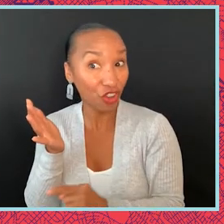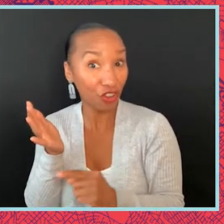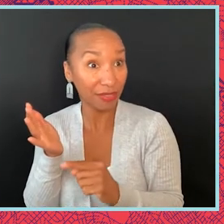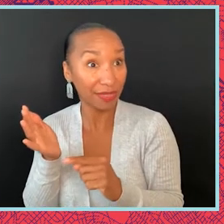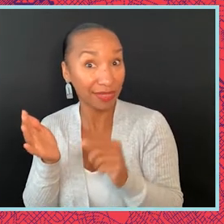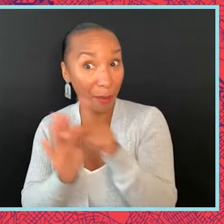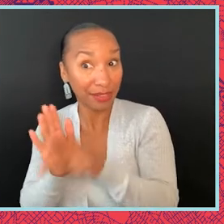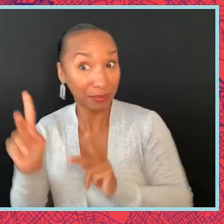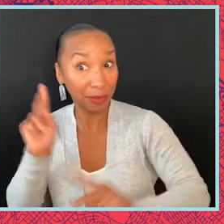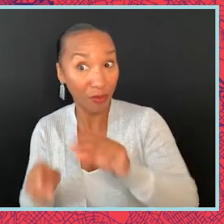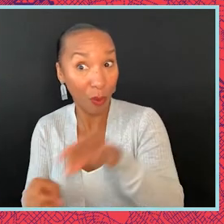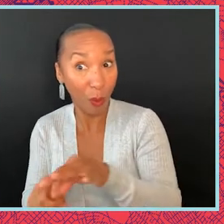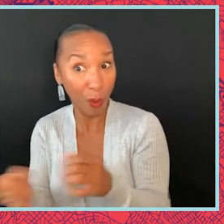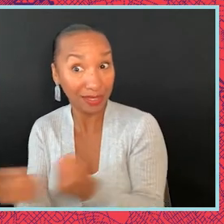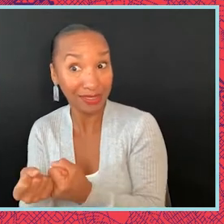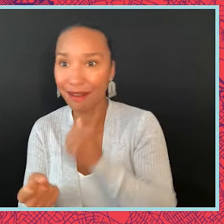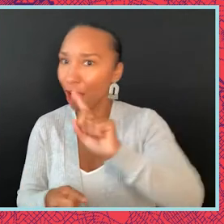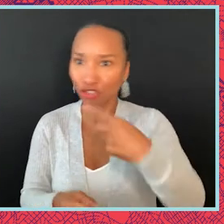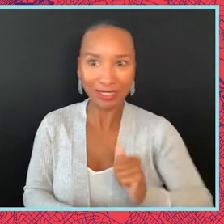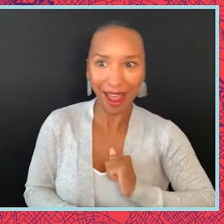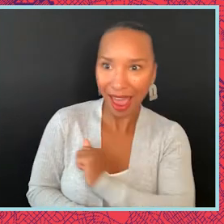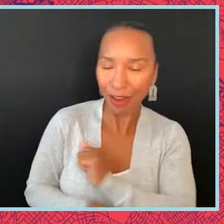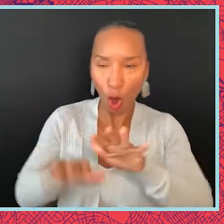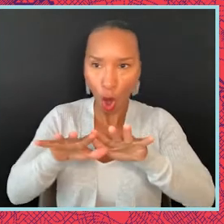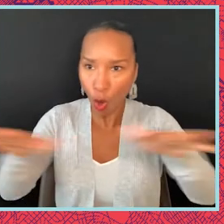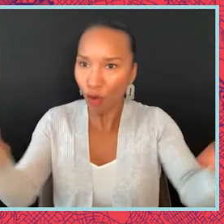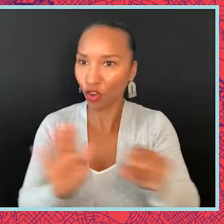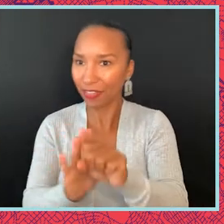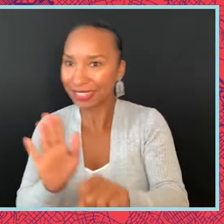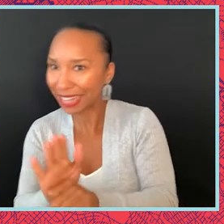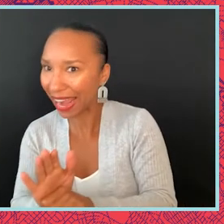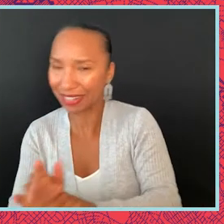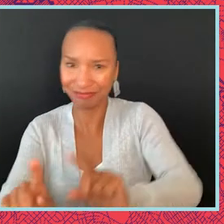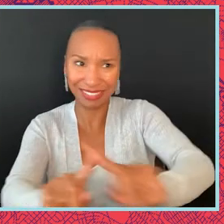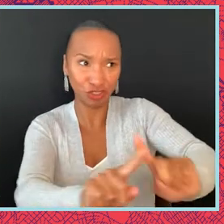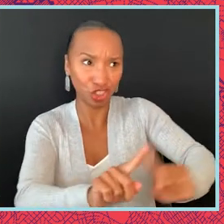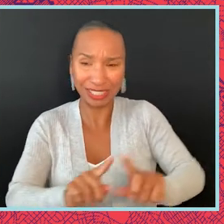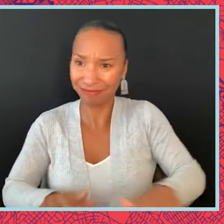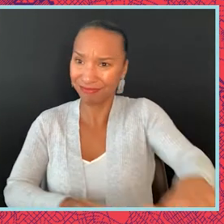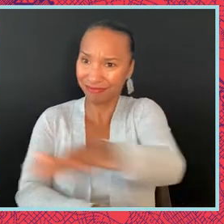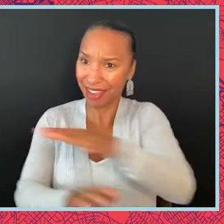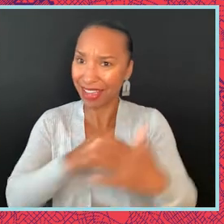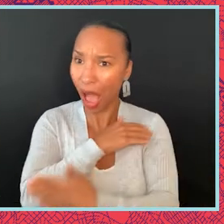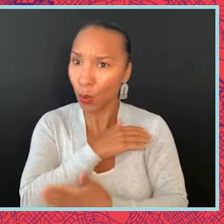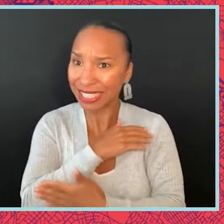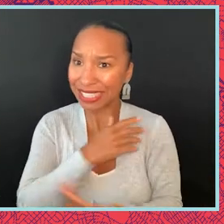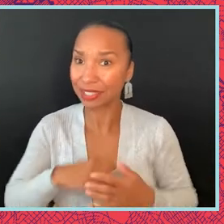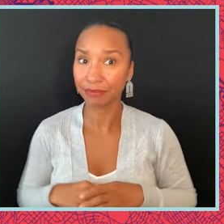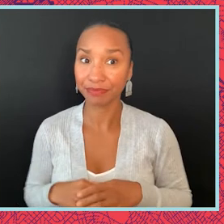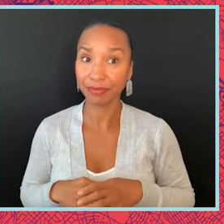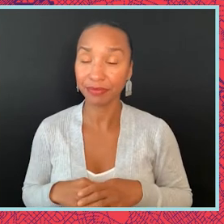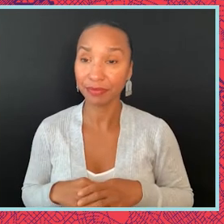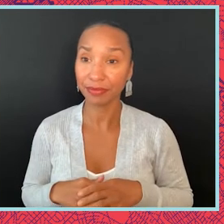for all across the state of Georgia, not just in Atlanta, but in Savannah, in Augusta, in Macon, you know,